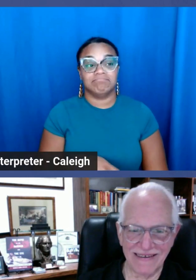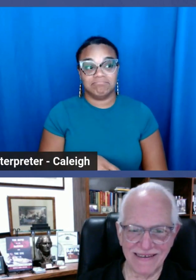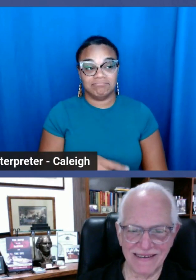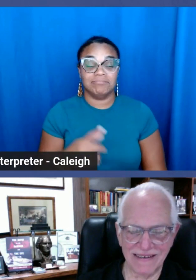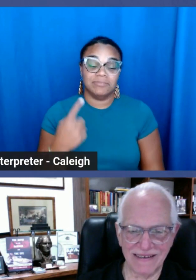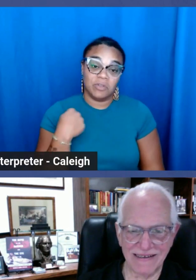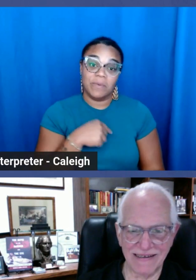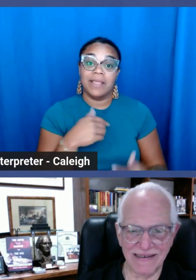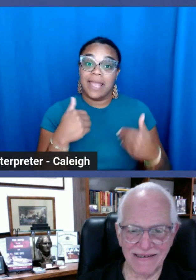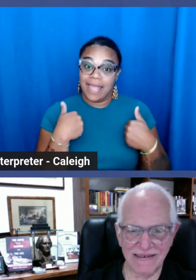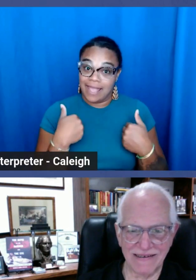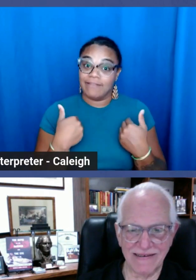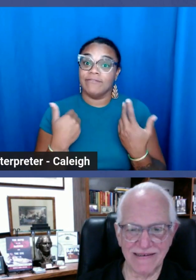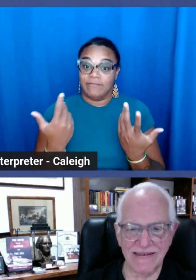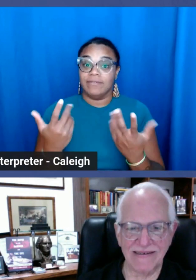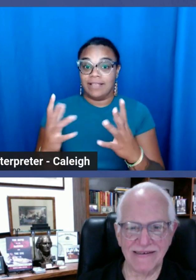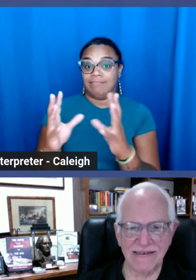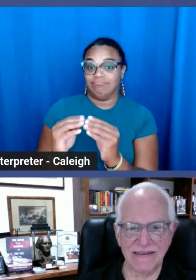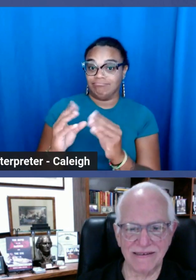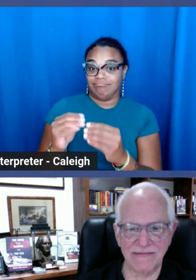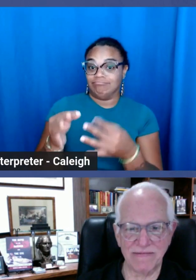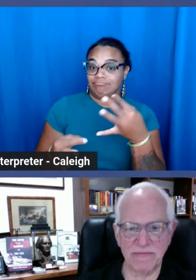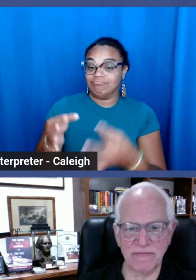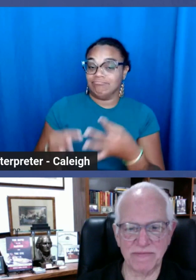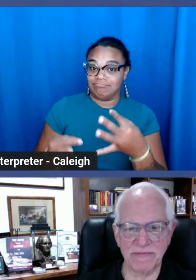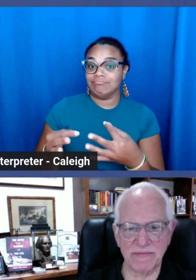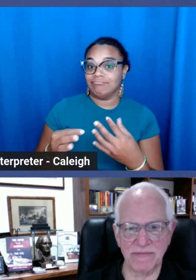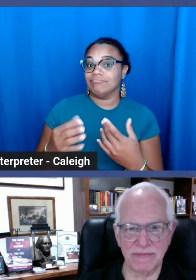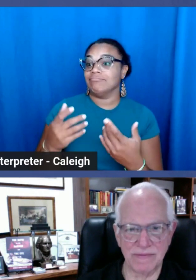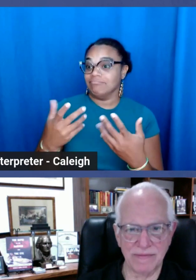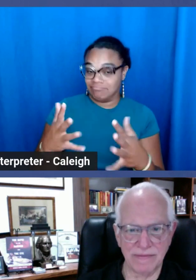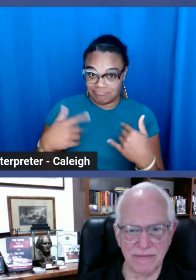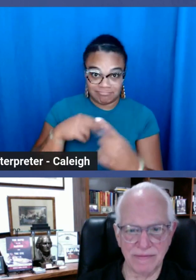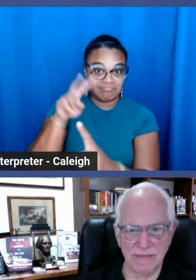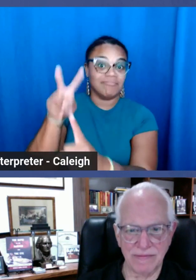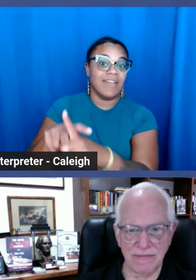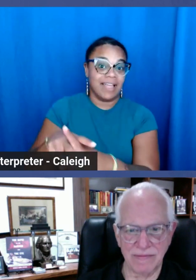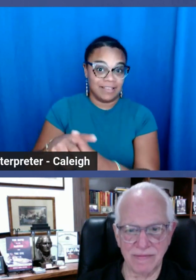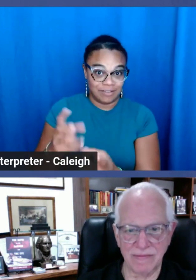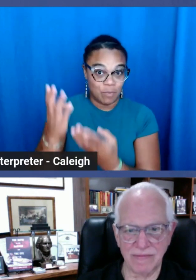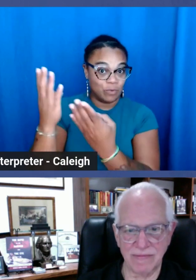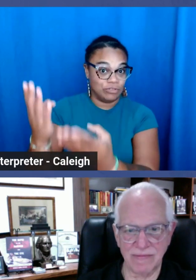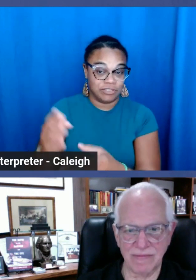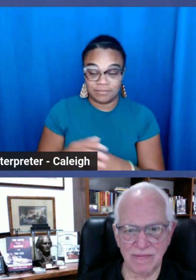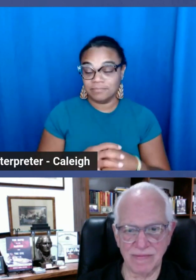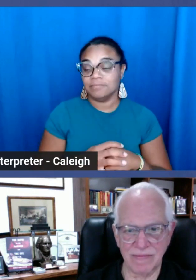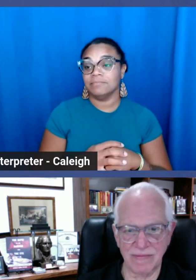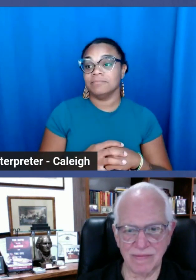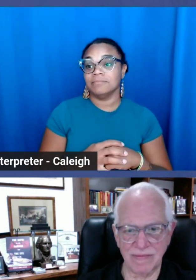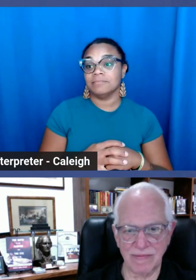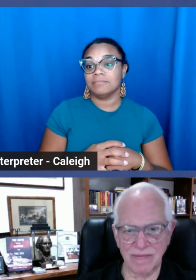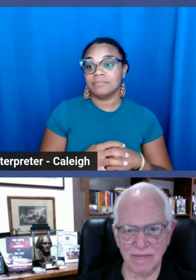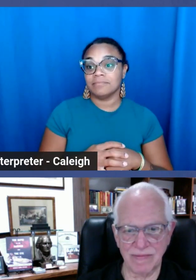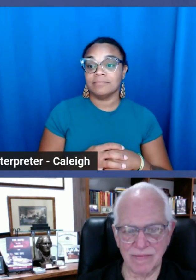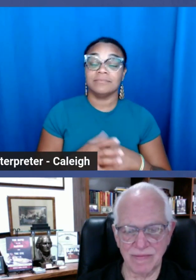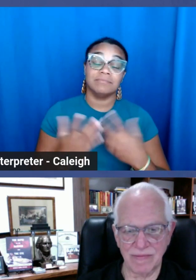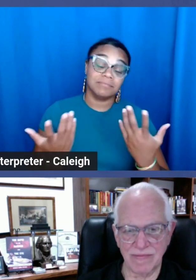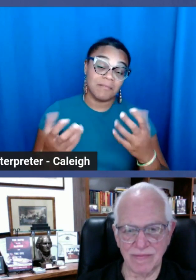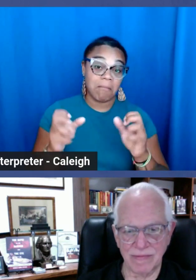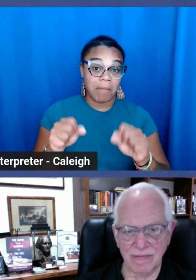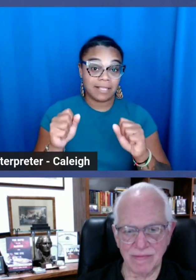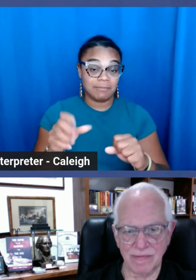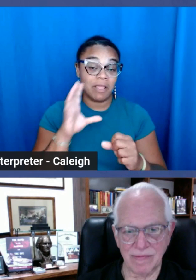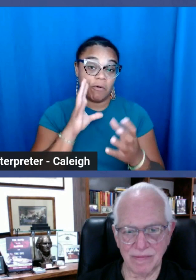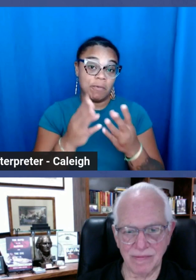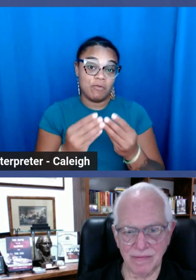preliminary injunction hearings, motions have been filed. It is possible that these issues will be resolved quicker